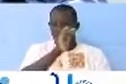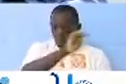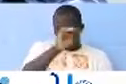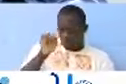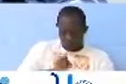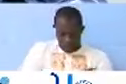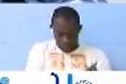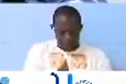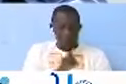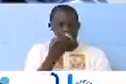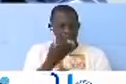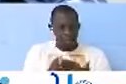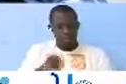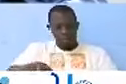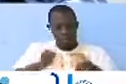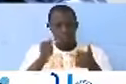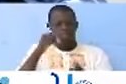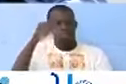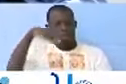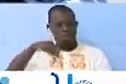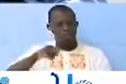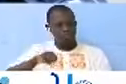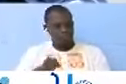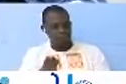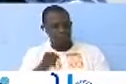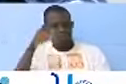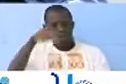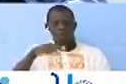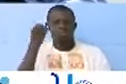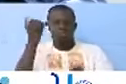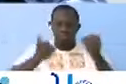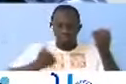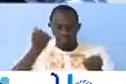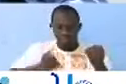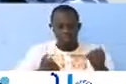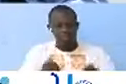them and tell them to ignite the engine of the vehicle.